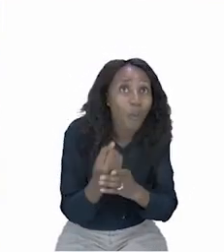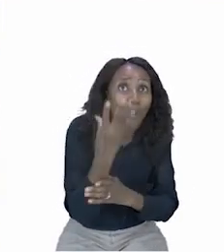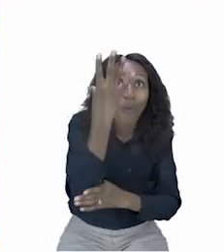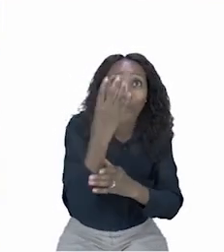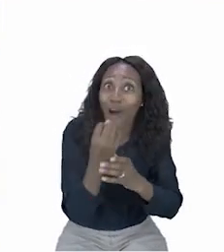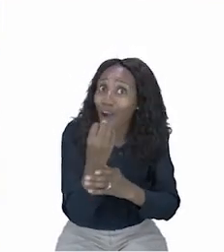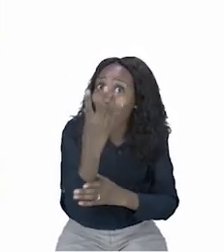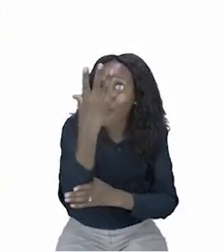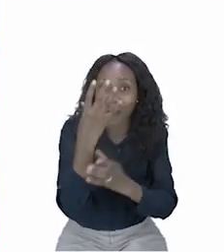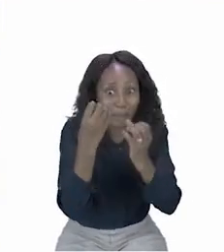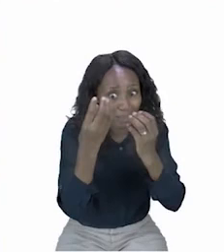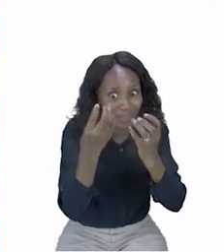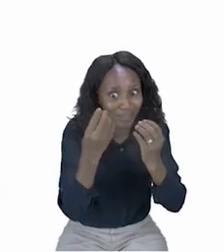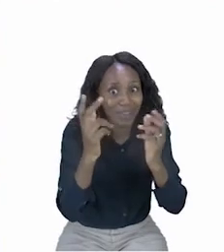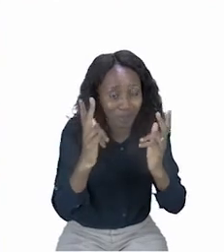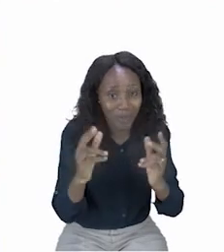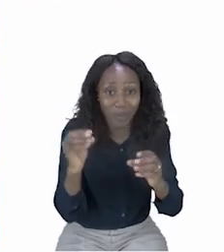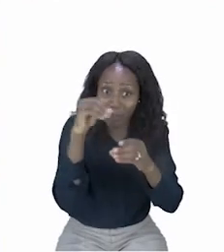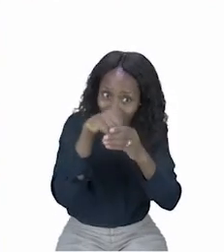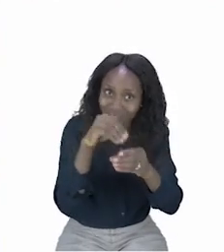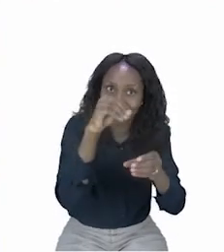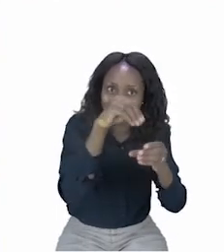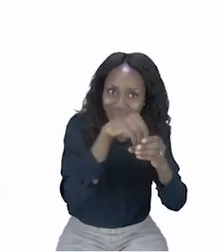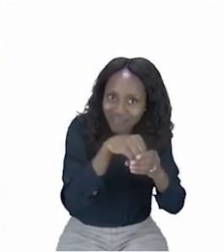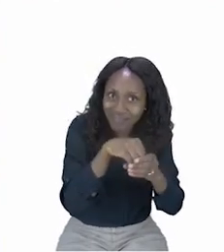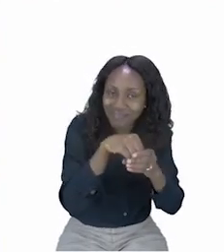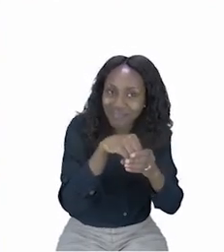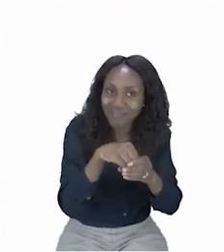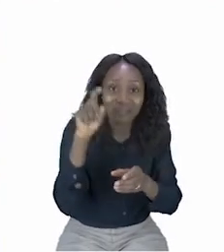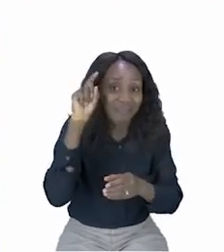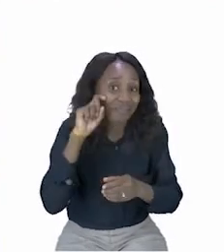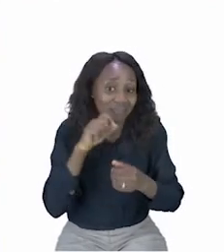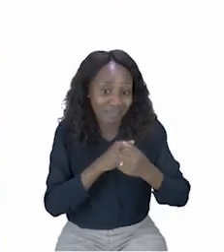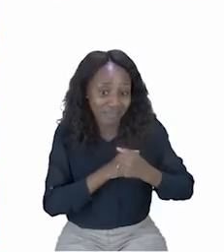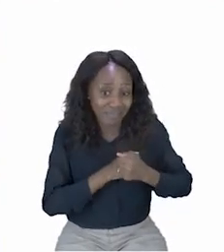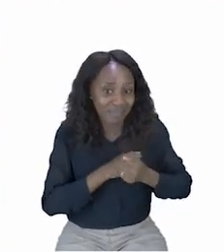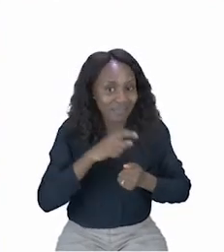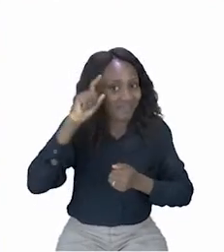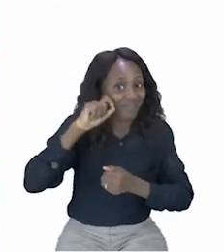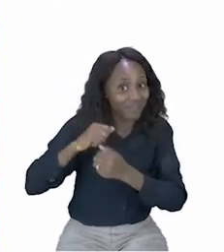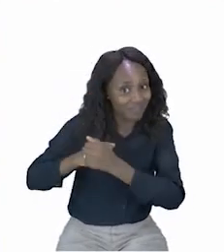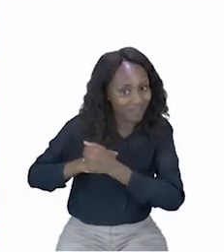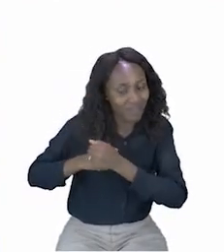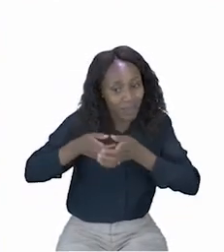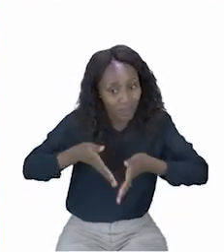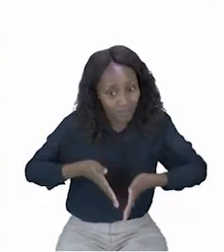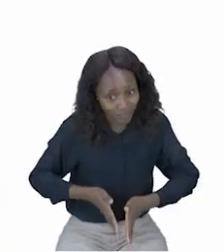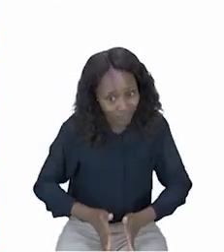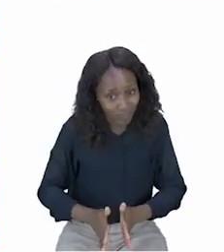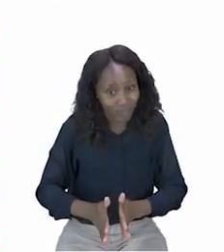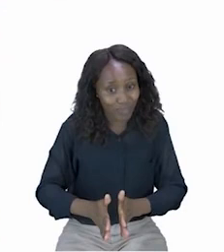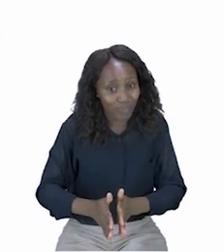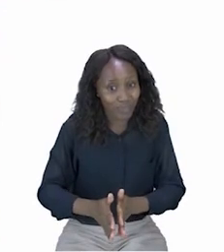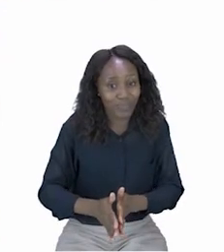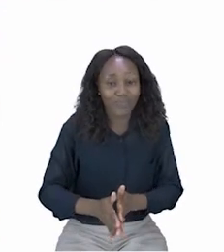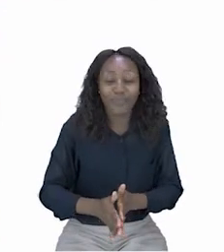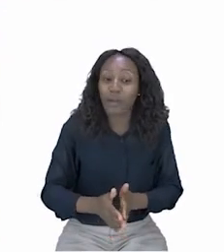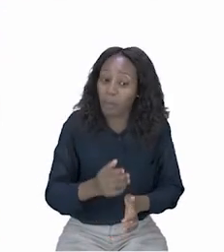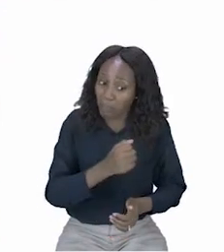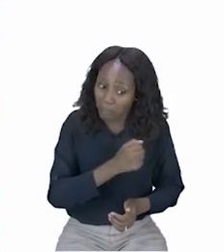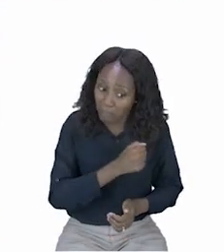grandfather, grandmother. They had children, and those people to you are either your